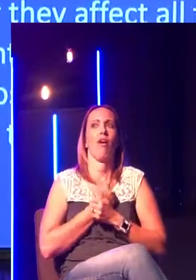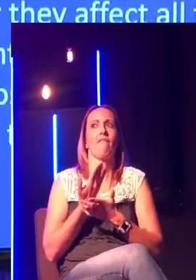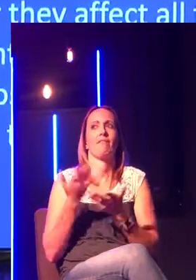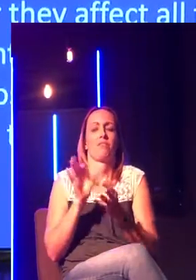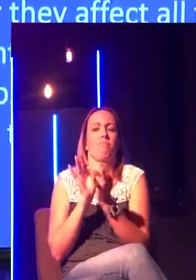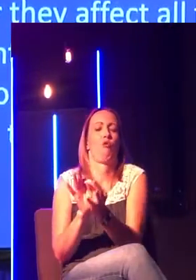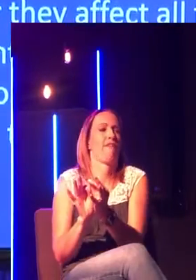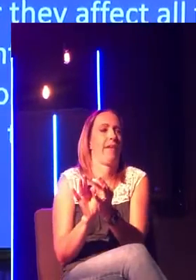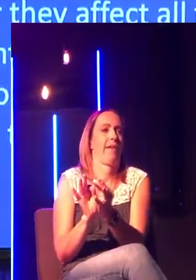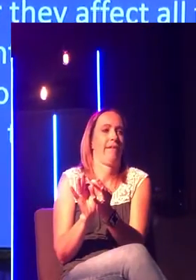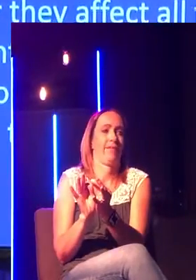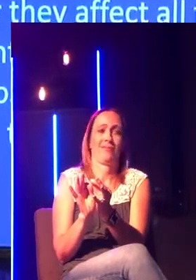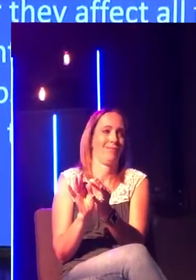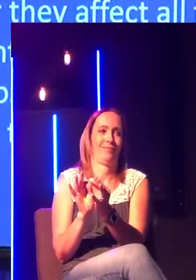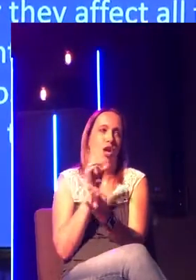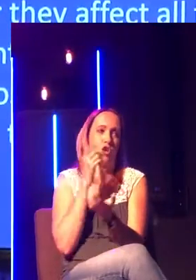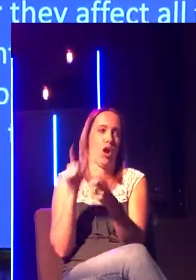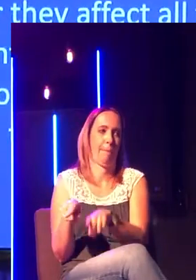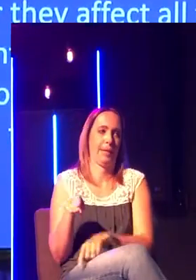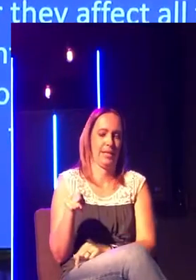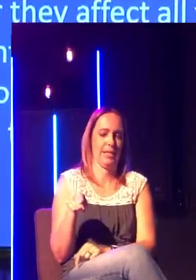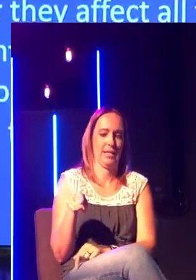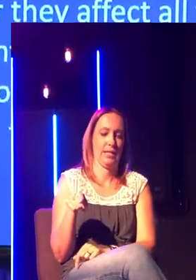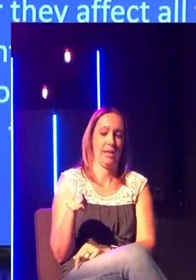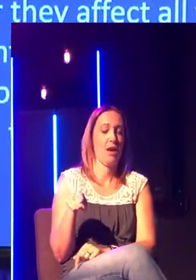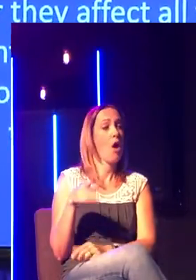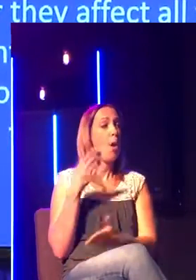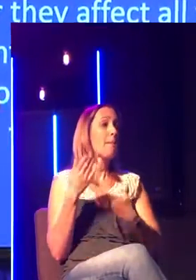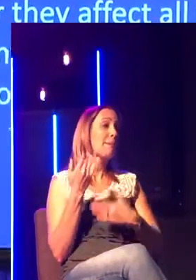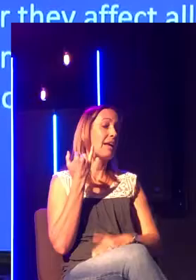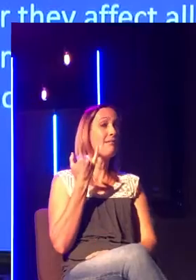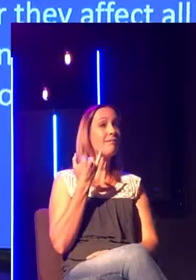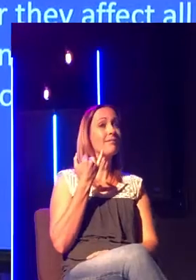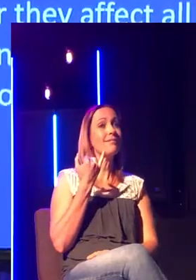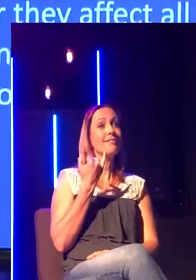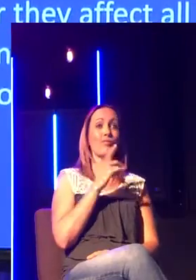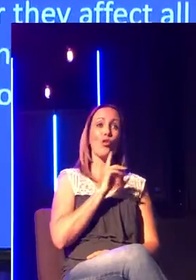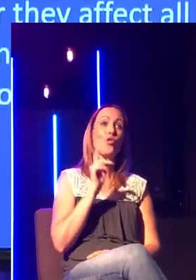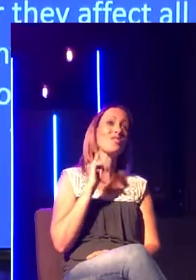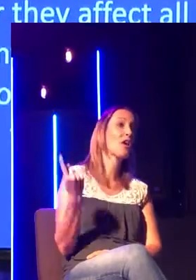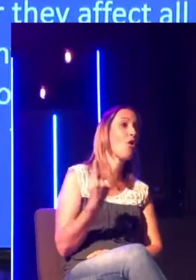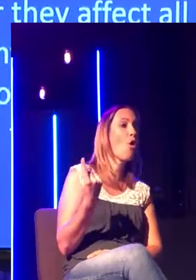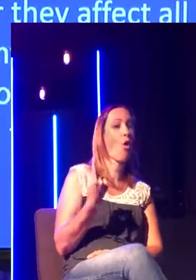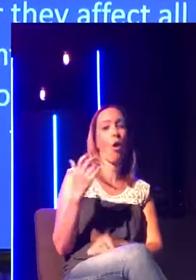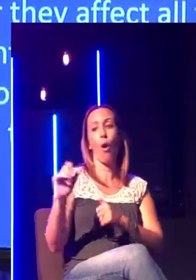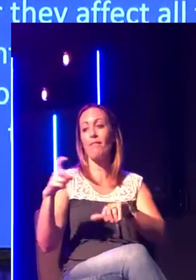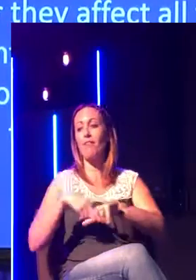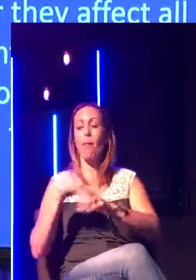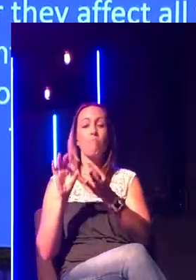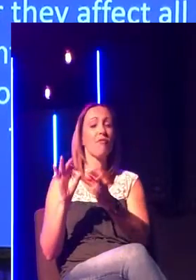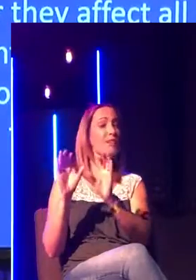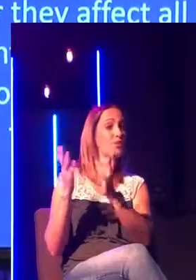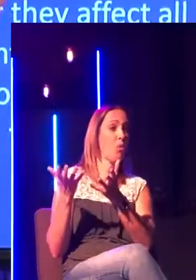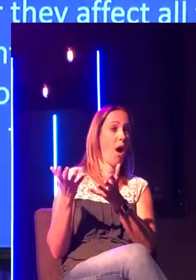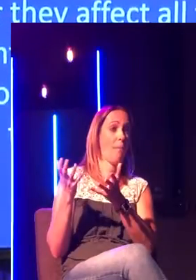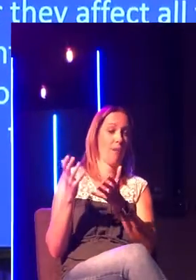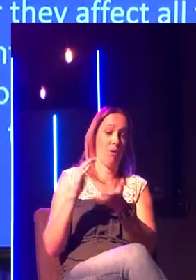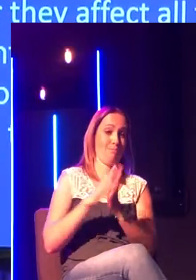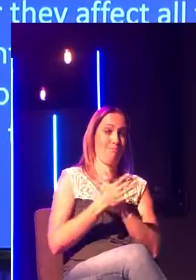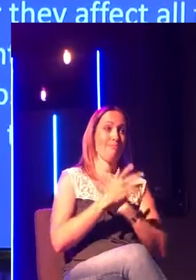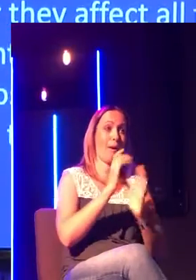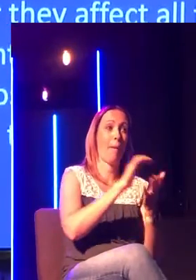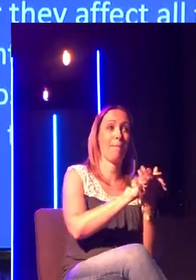perfect. That's not going to happen. It might be if you're single and you're just by yourself all the time. It can be as perfect as you want. You get married and perfection